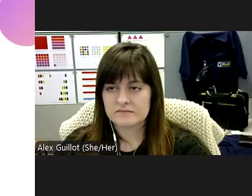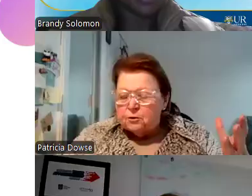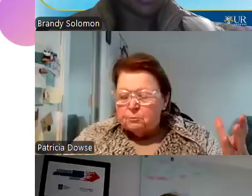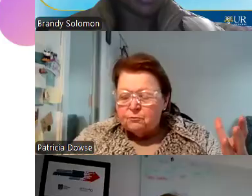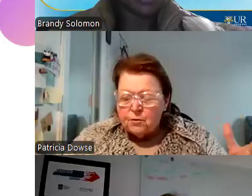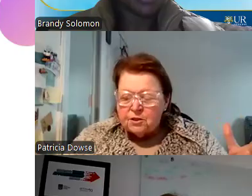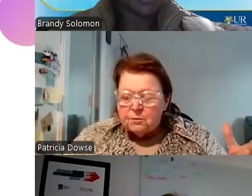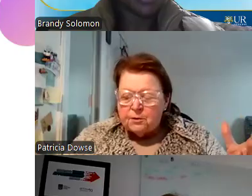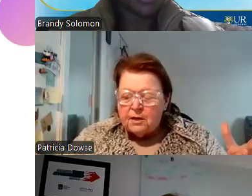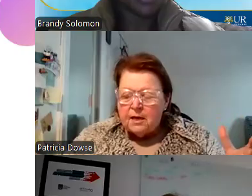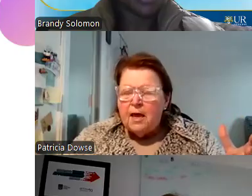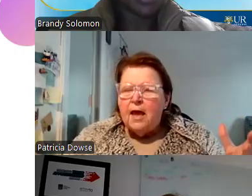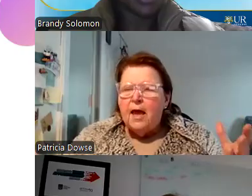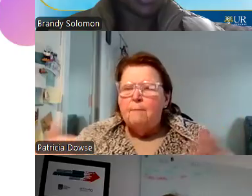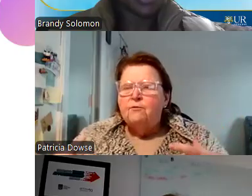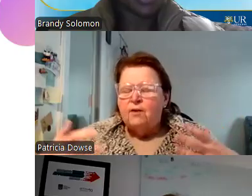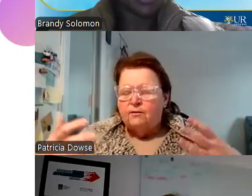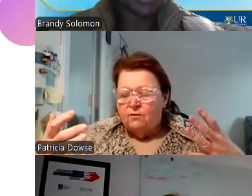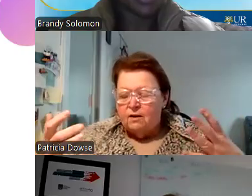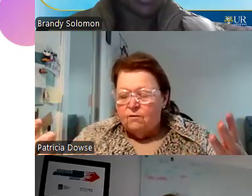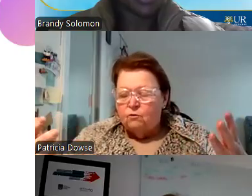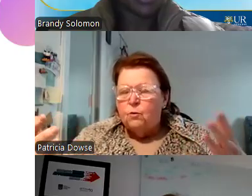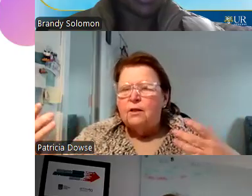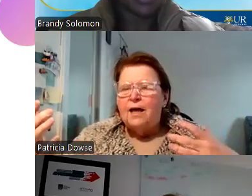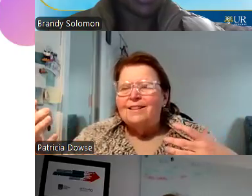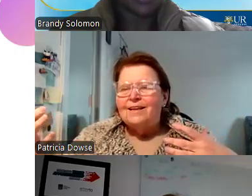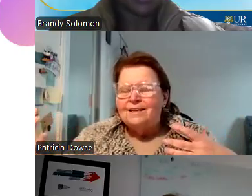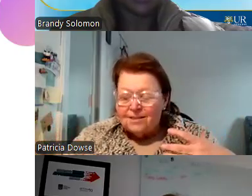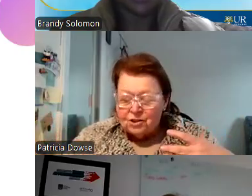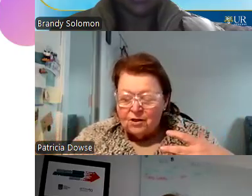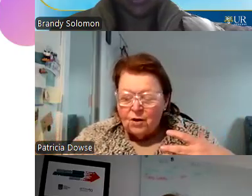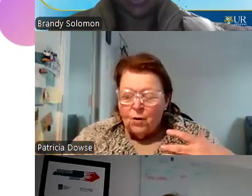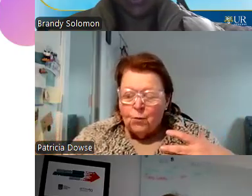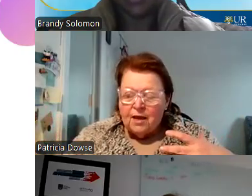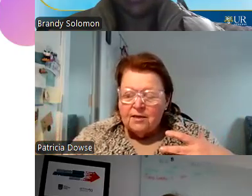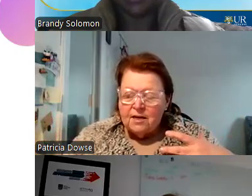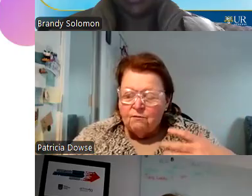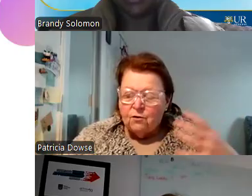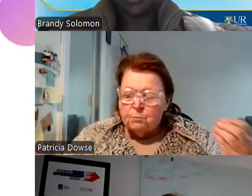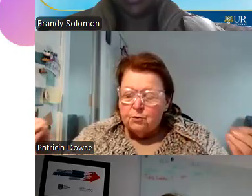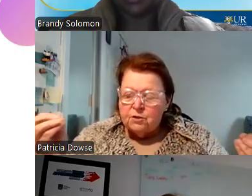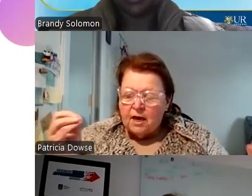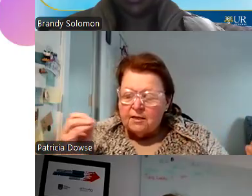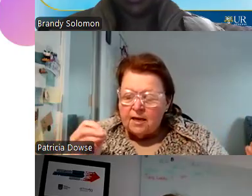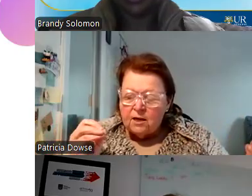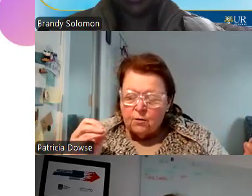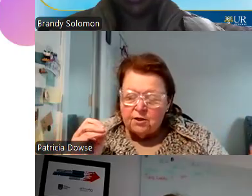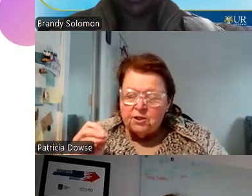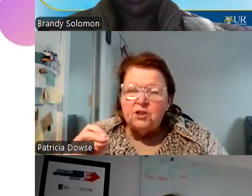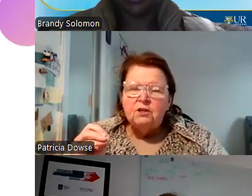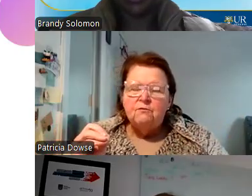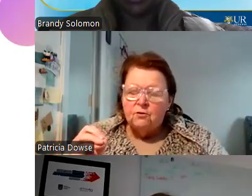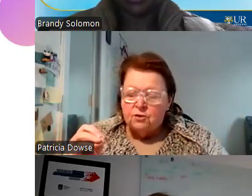language puts the person before the disability and emphasizes the individual, not the condition, where the identity first puts the identity